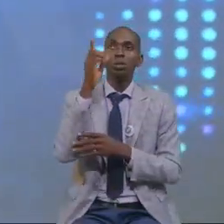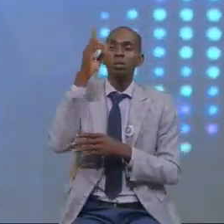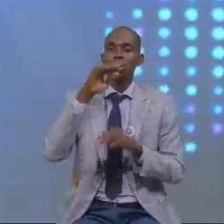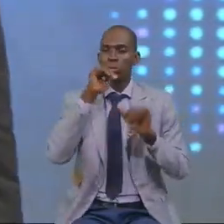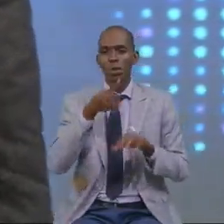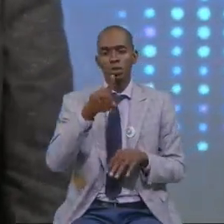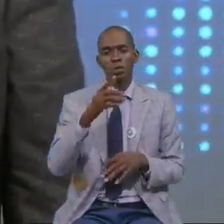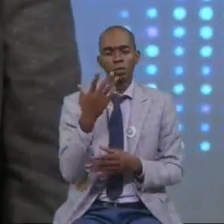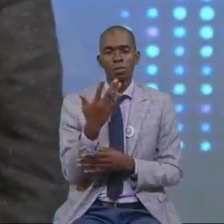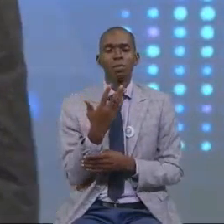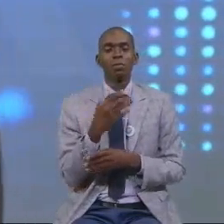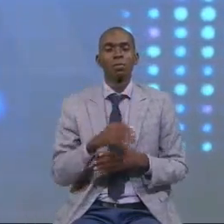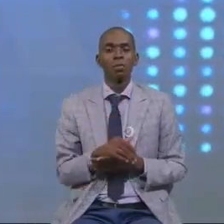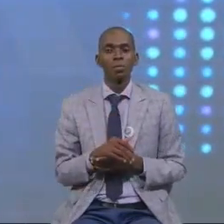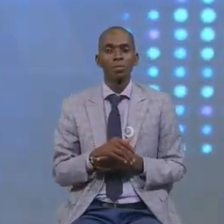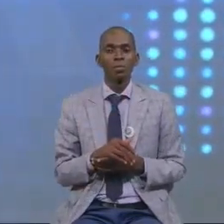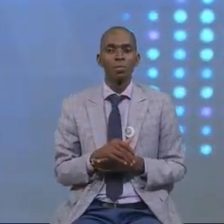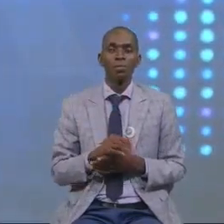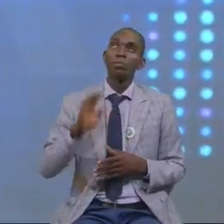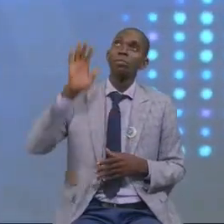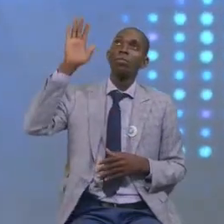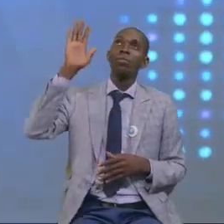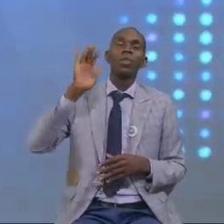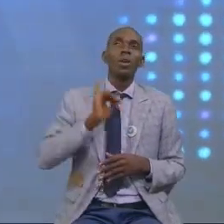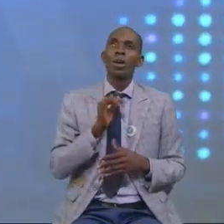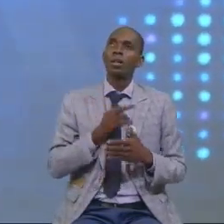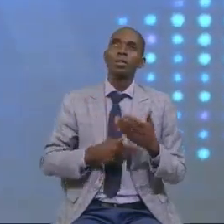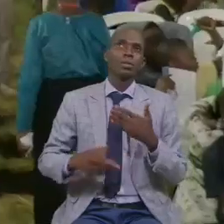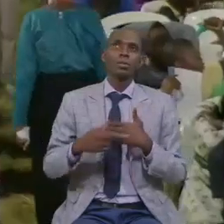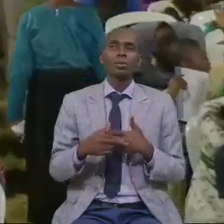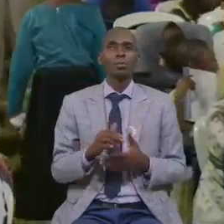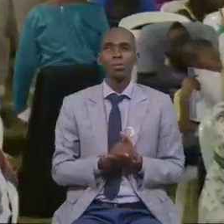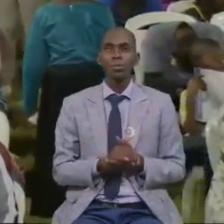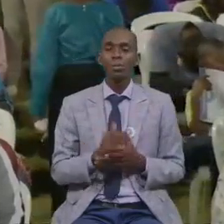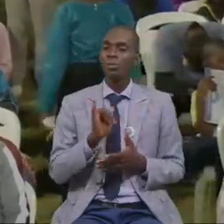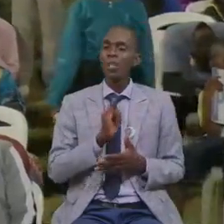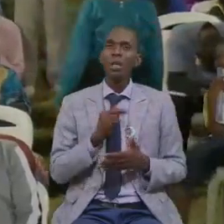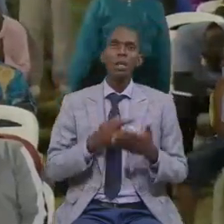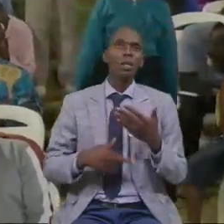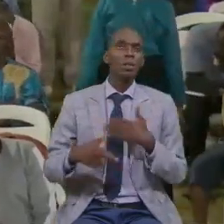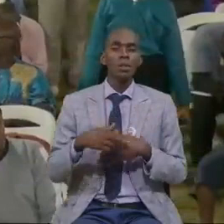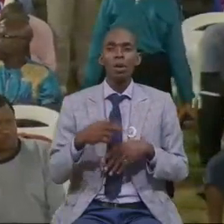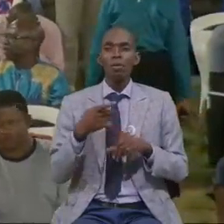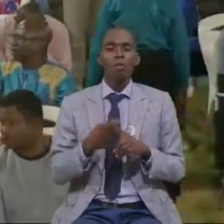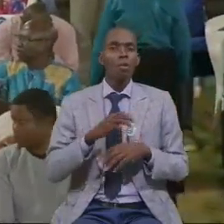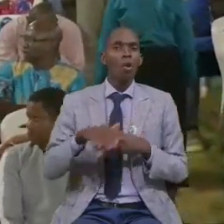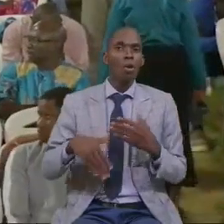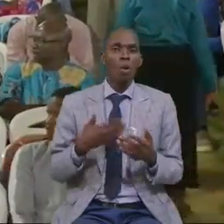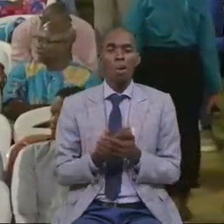up the hand. I return. I return. I return from all my